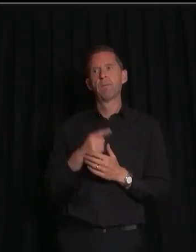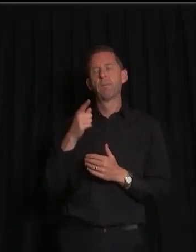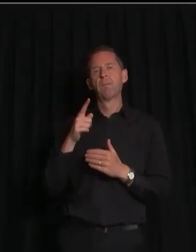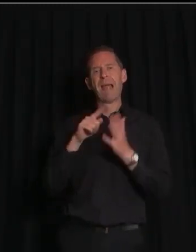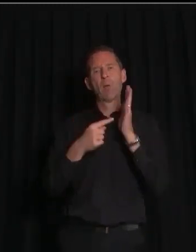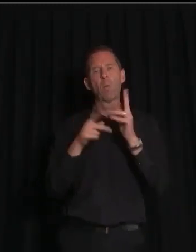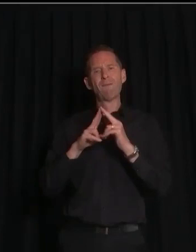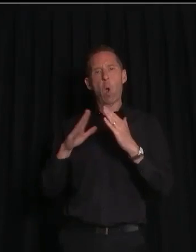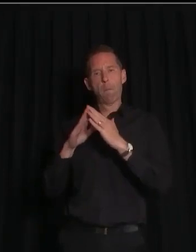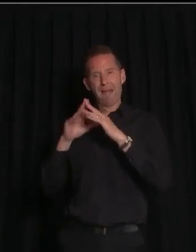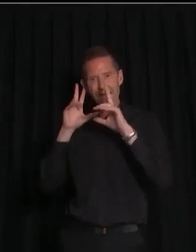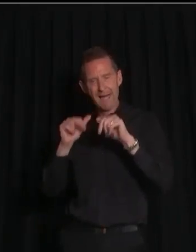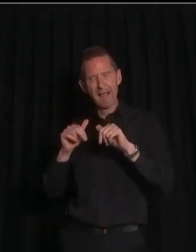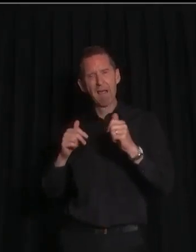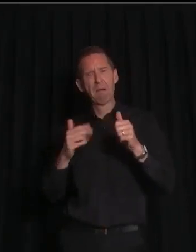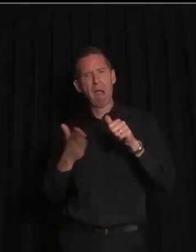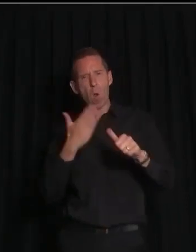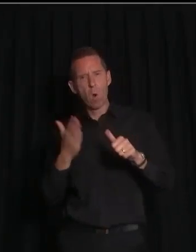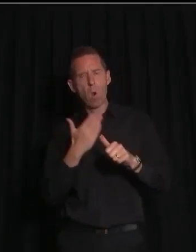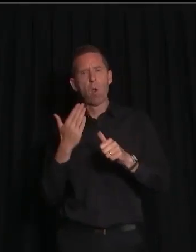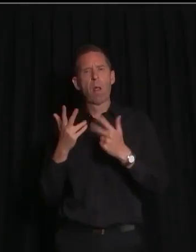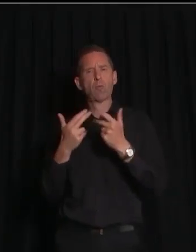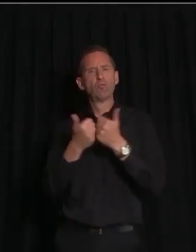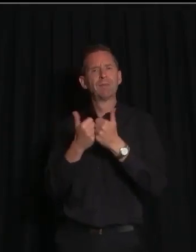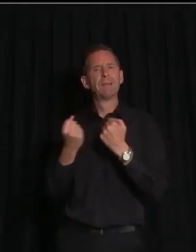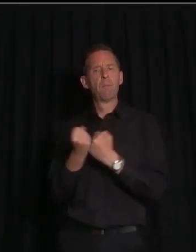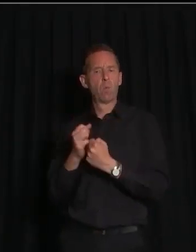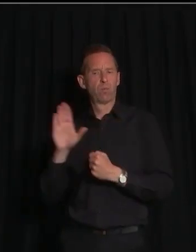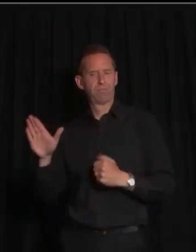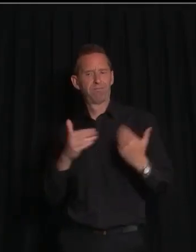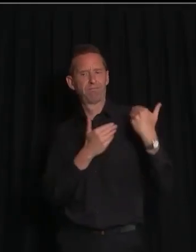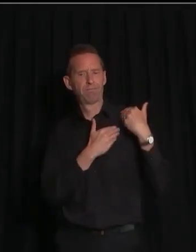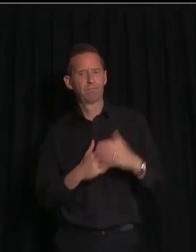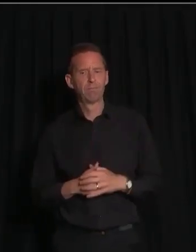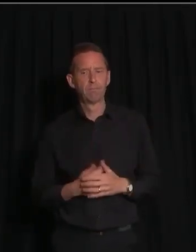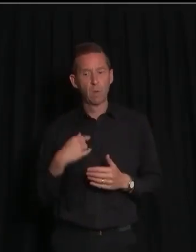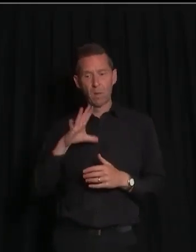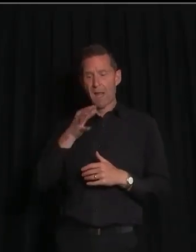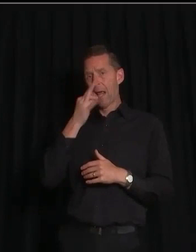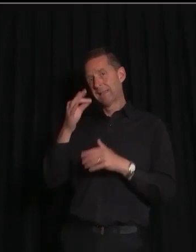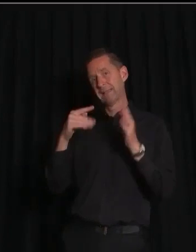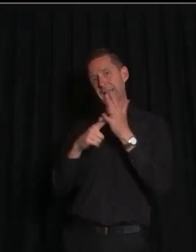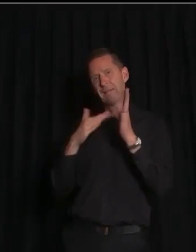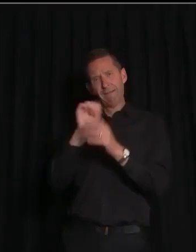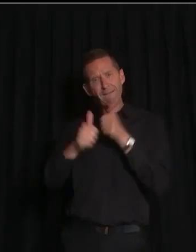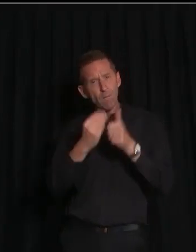alcohol and other drug support. And I would like to ask you, what's your favorite